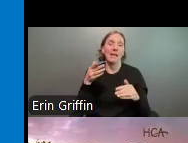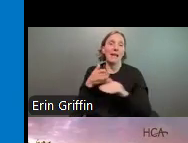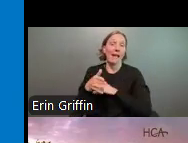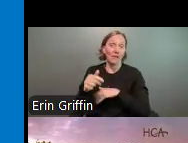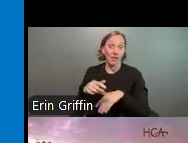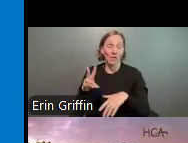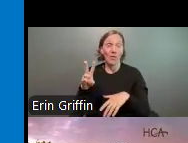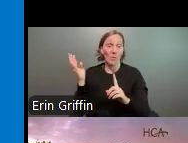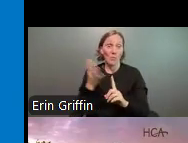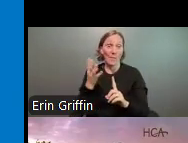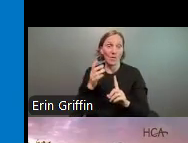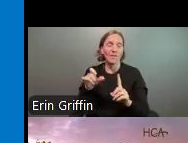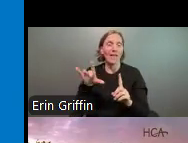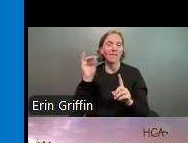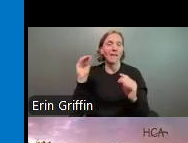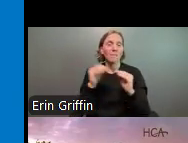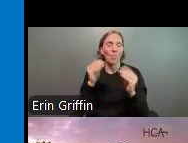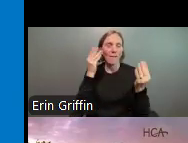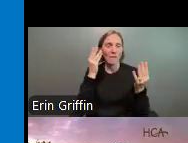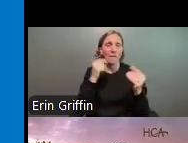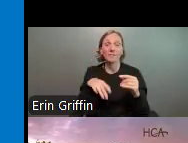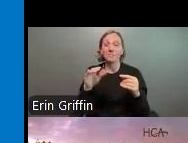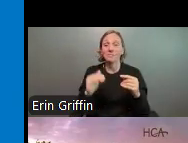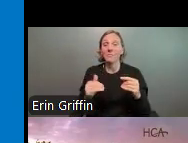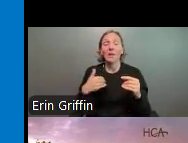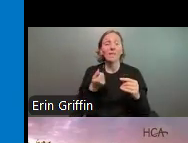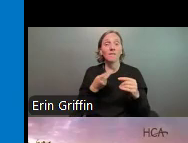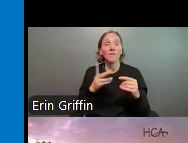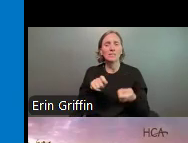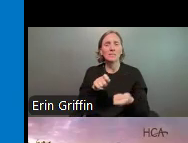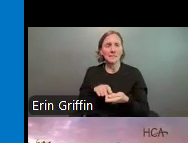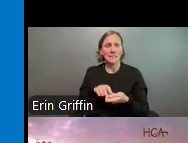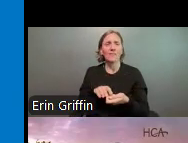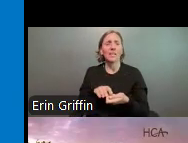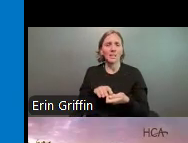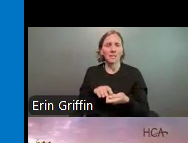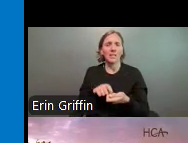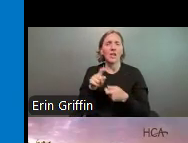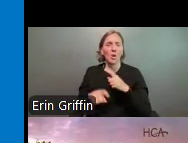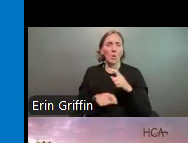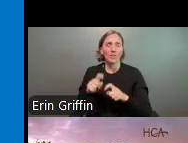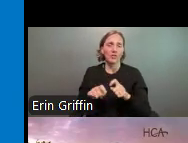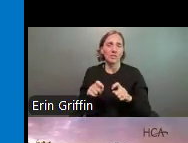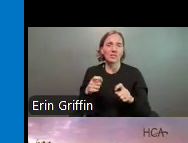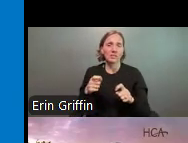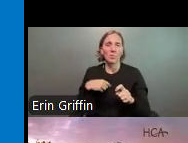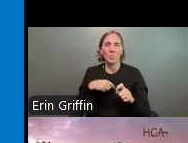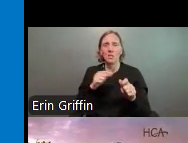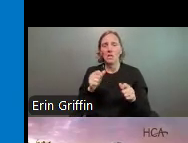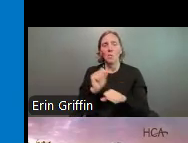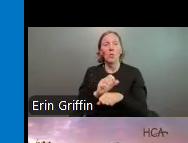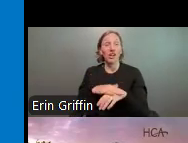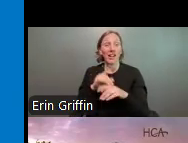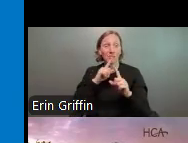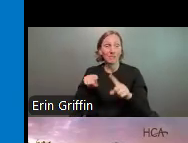are a few very specific questions in the Q&A right now, and we'll work to get answers out to